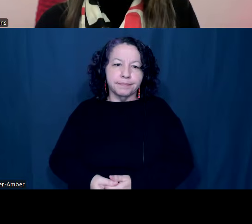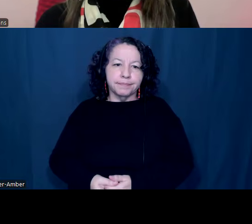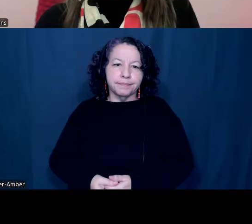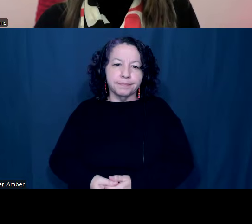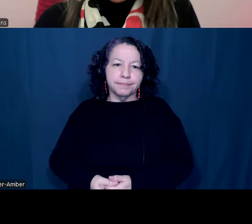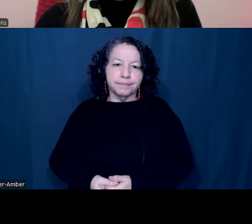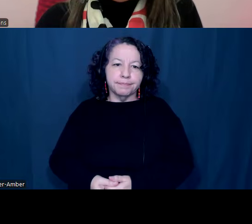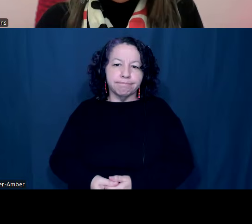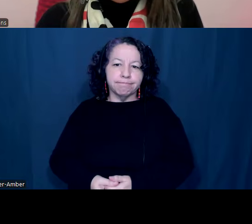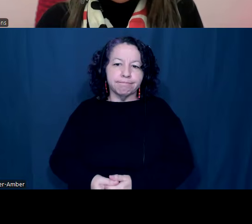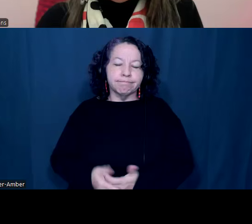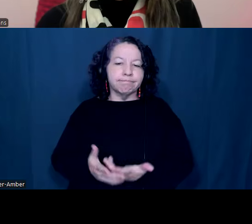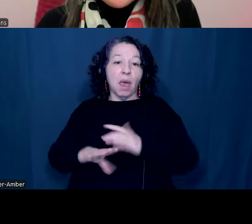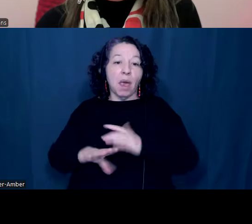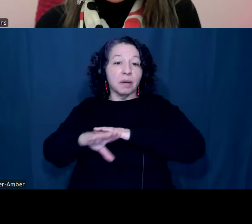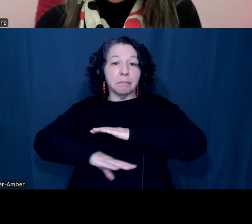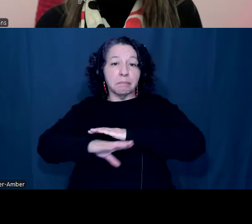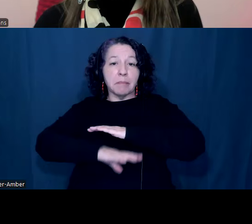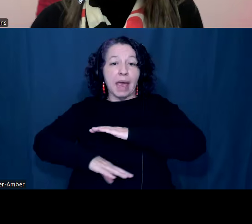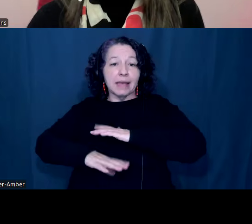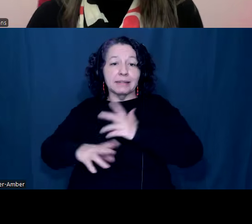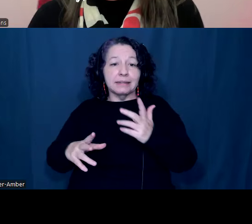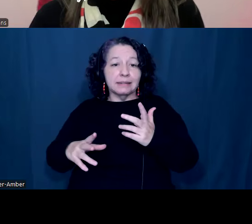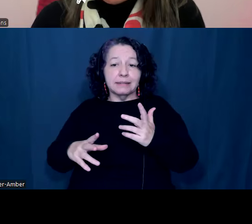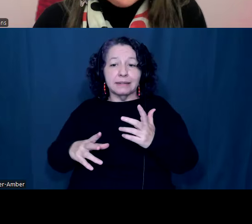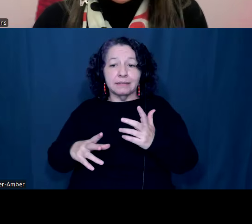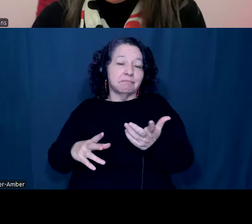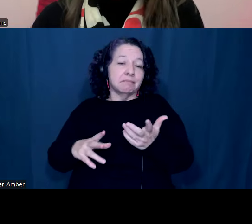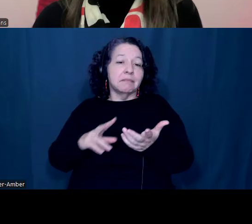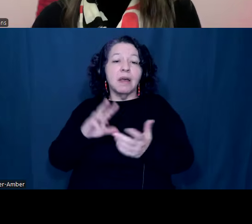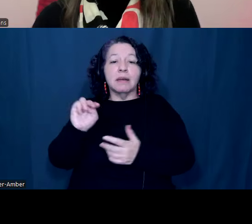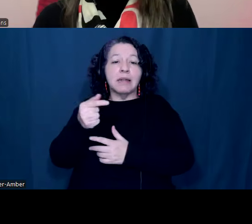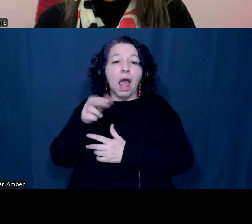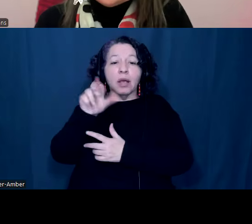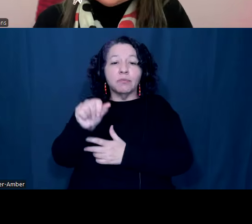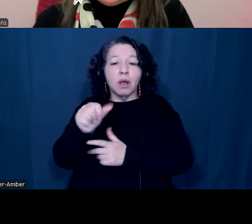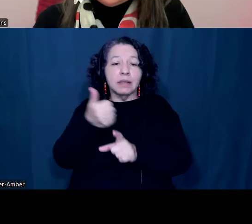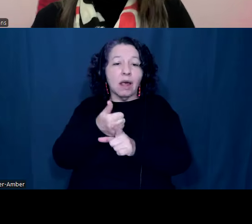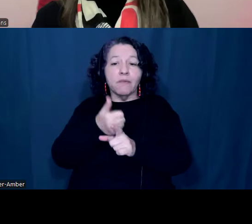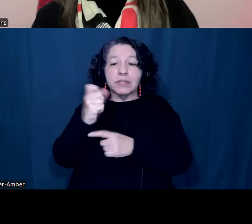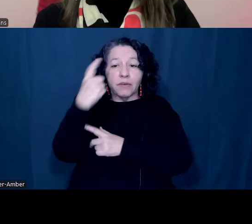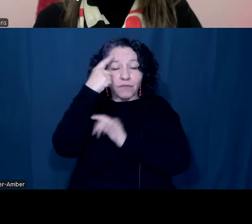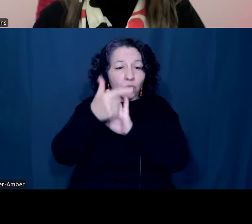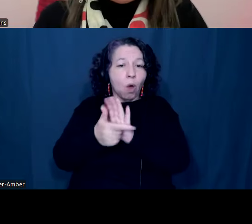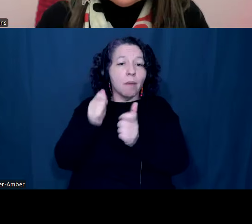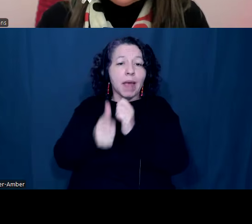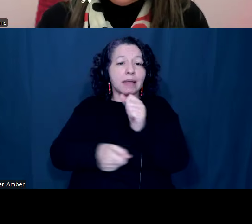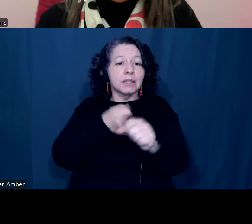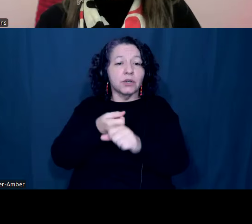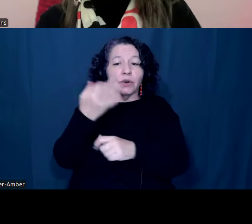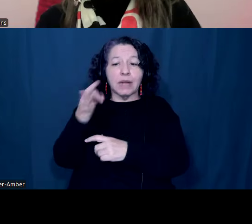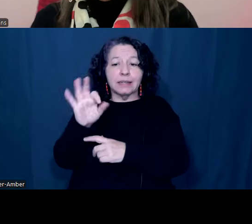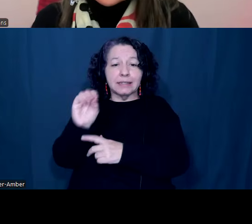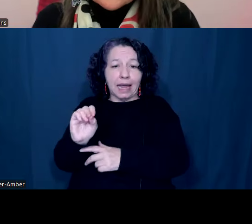At a basic level, NAGPRA is a federal law passed in 1990. It requires museums